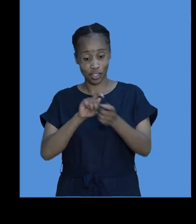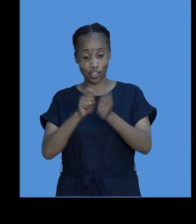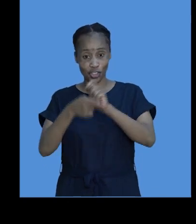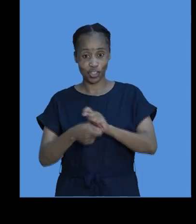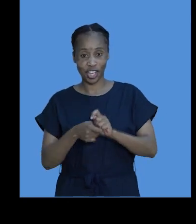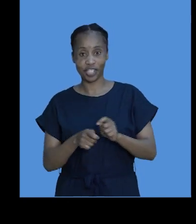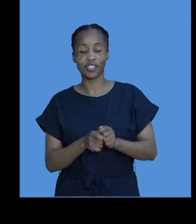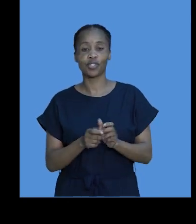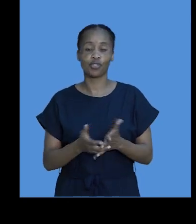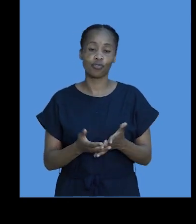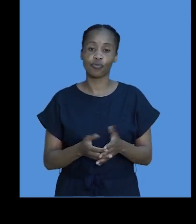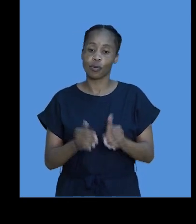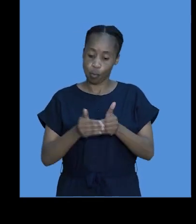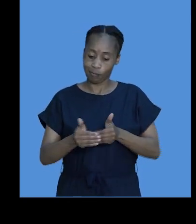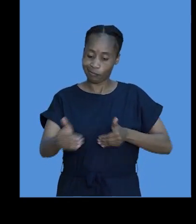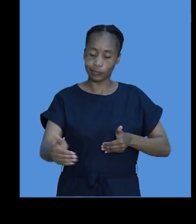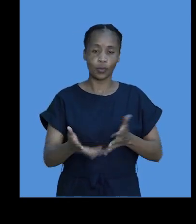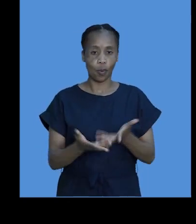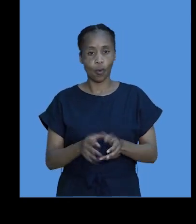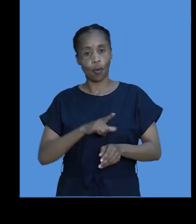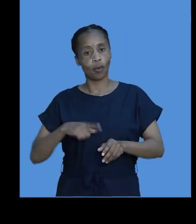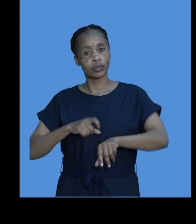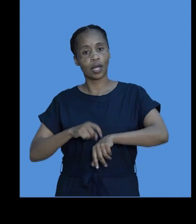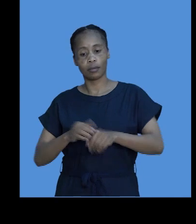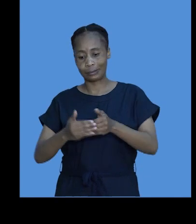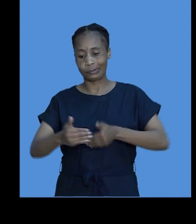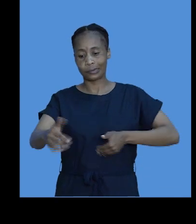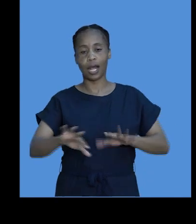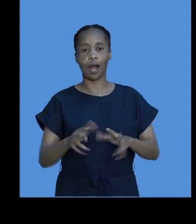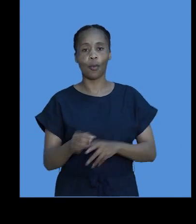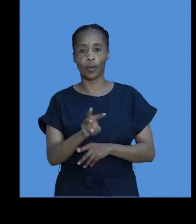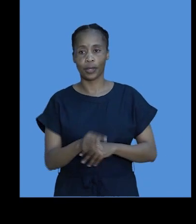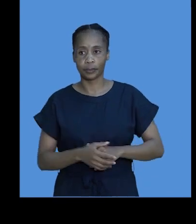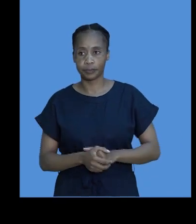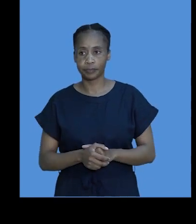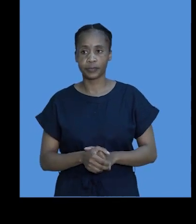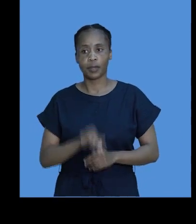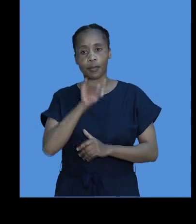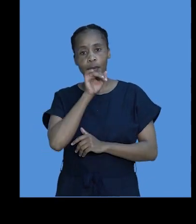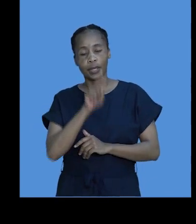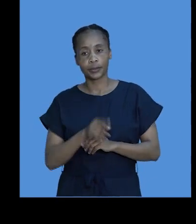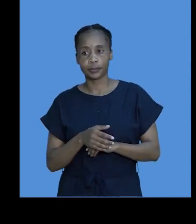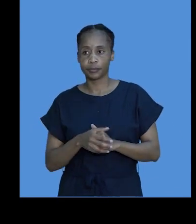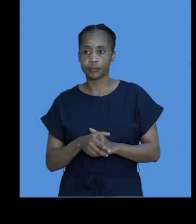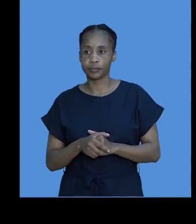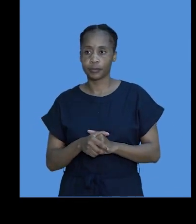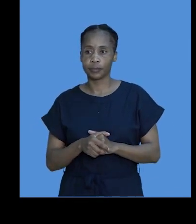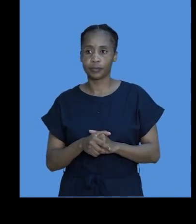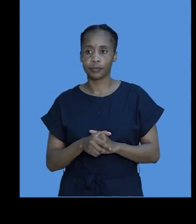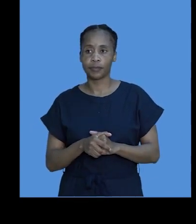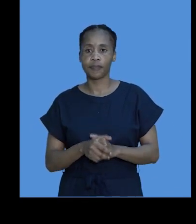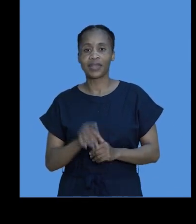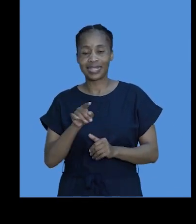this equilibrium position change in the long run or in the long term, right? So basically, in the long